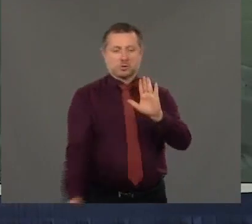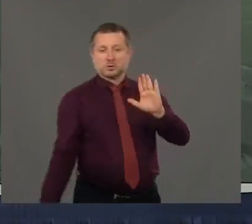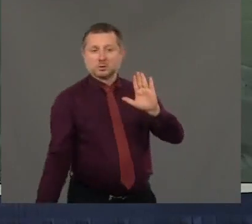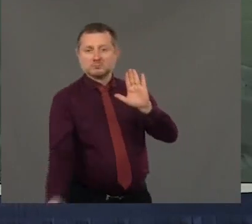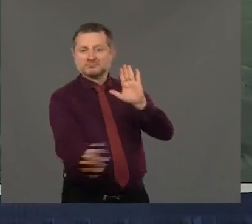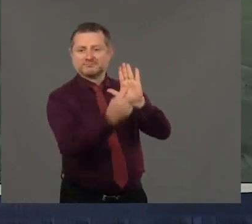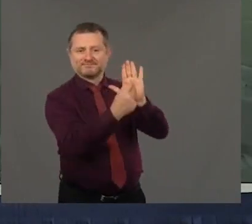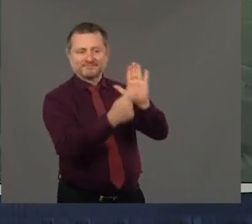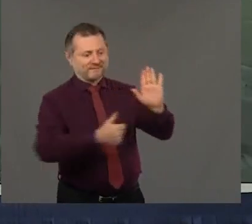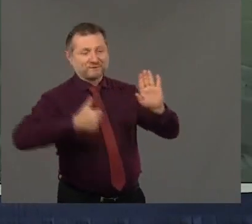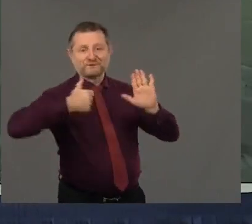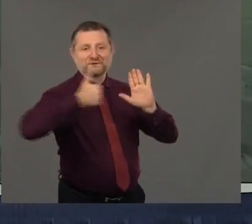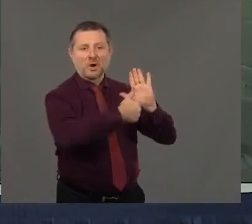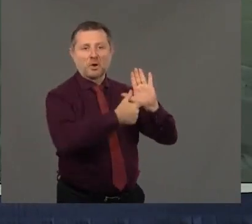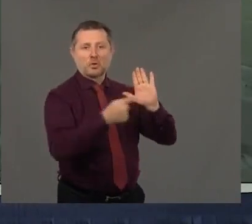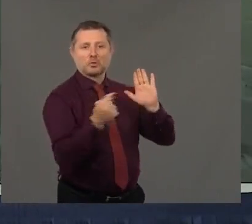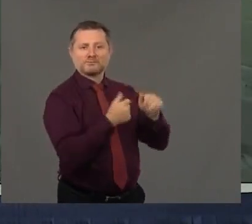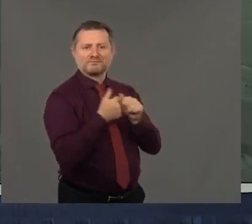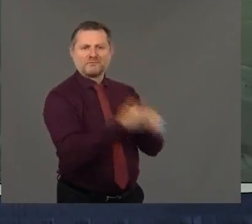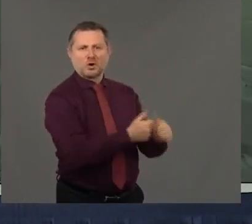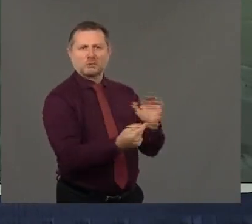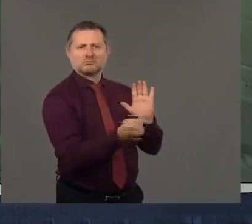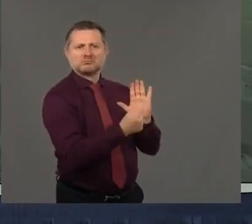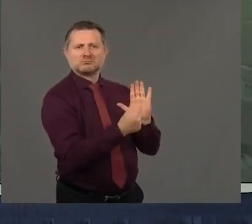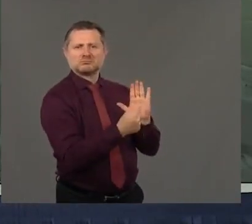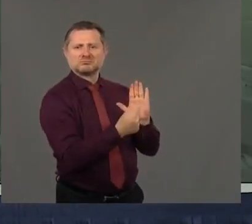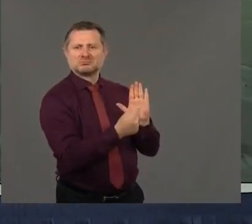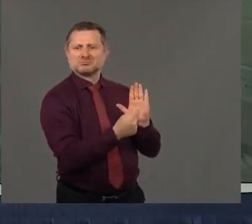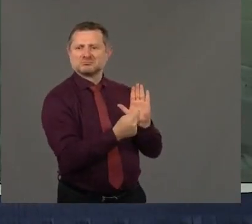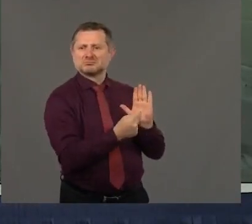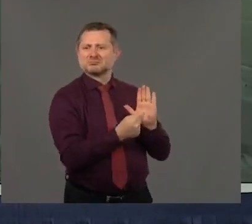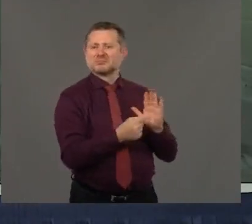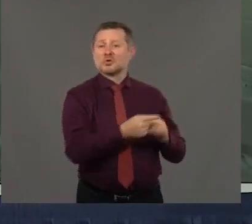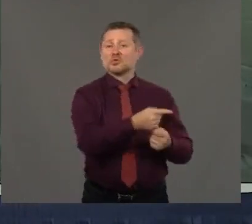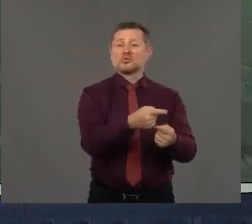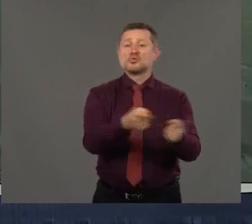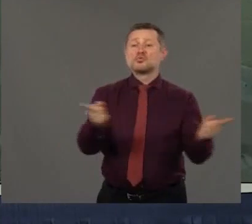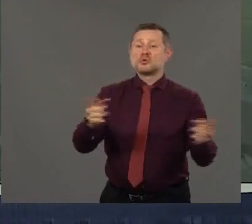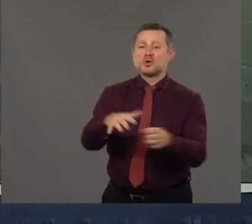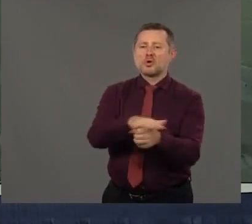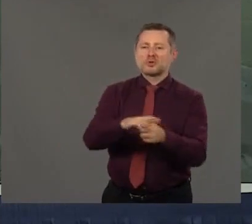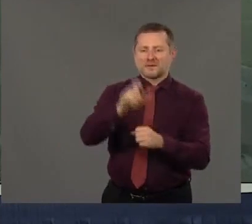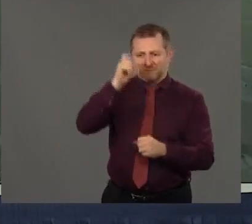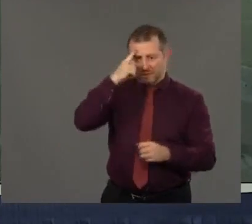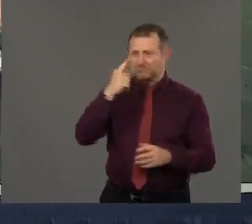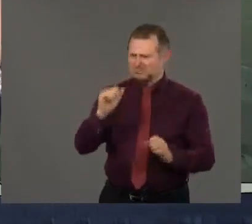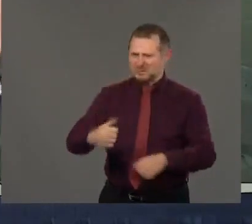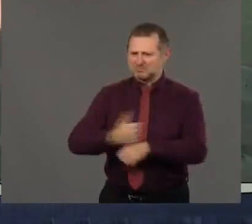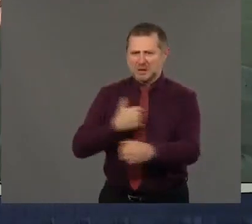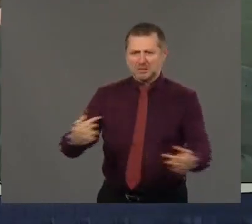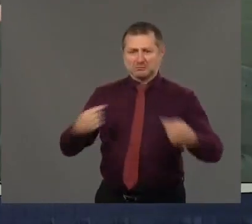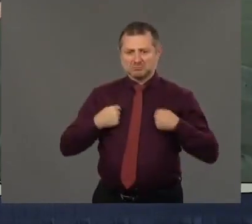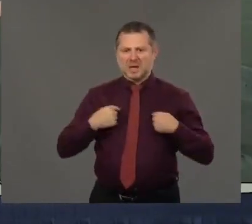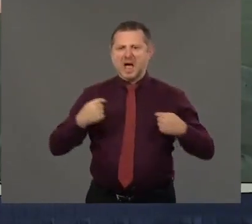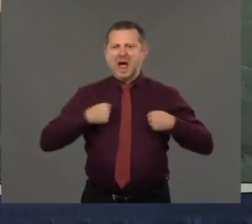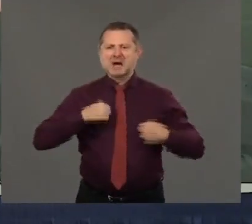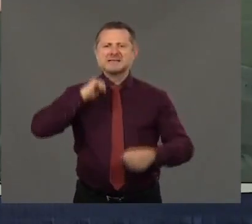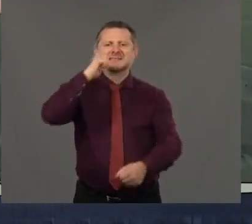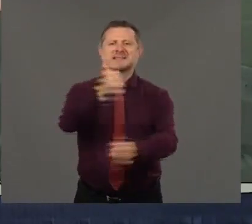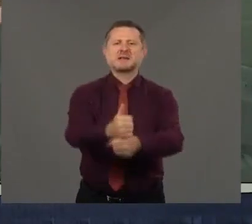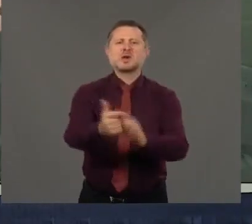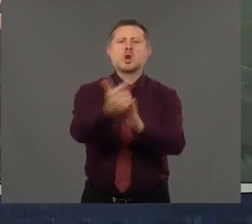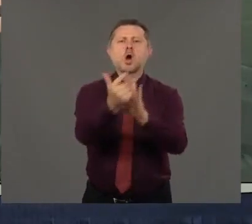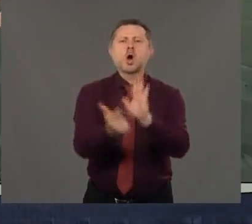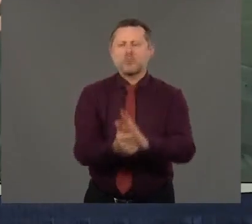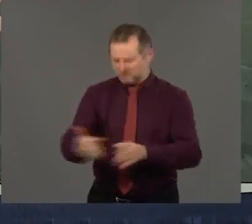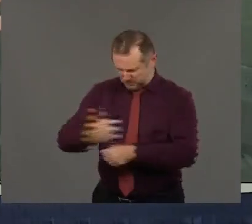And look, I said, blame me. It's my law. I'm guilty.